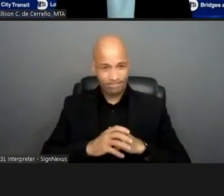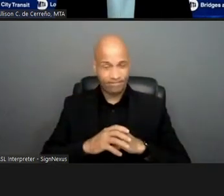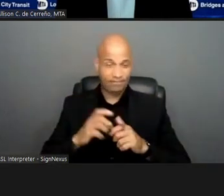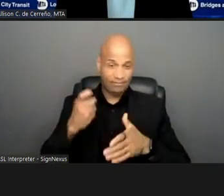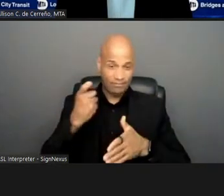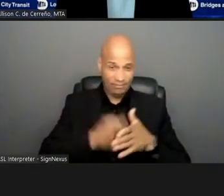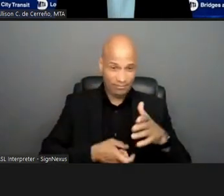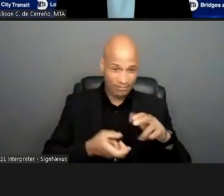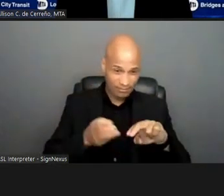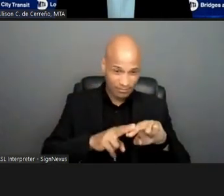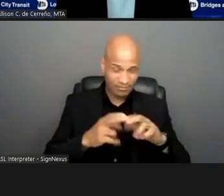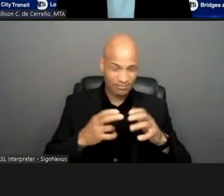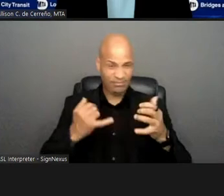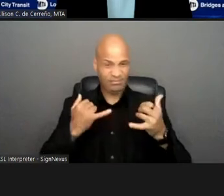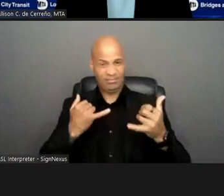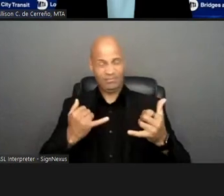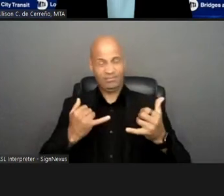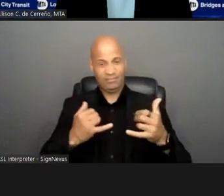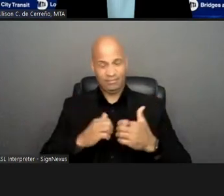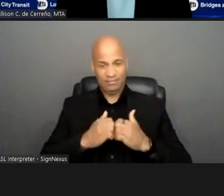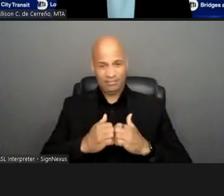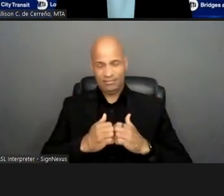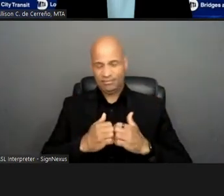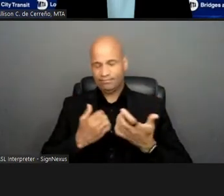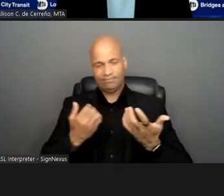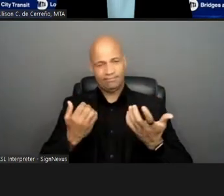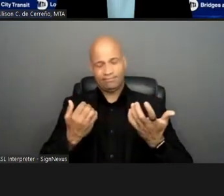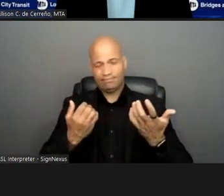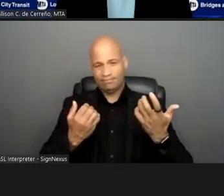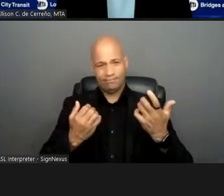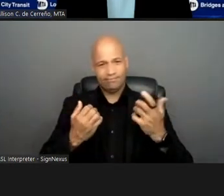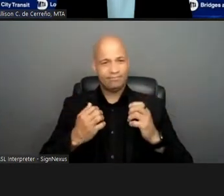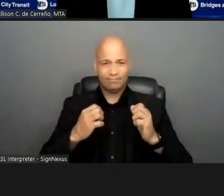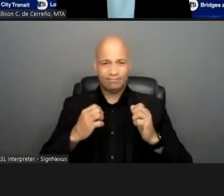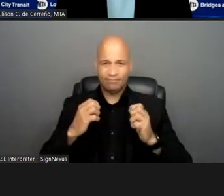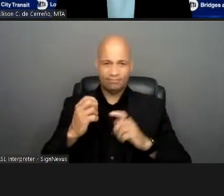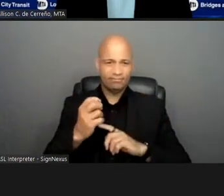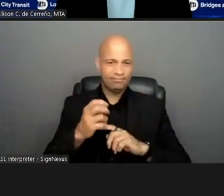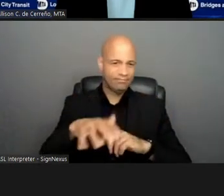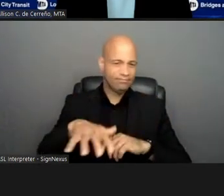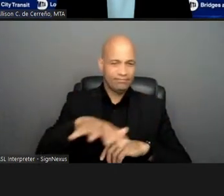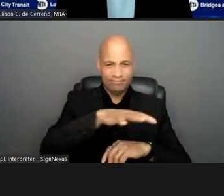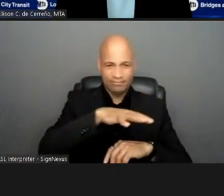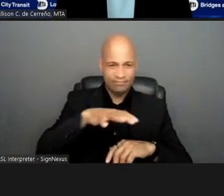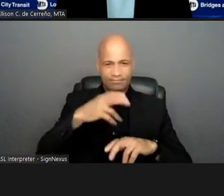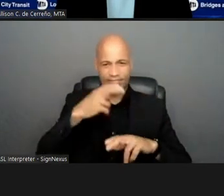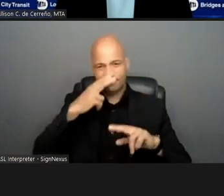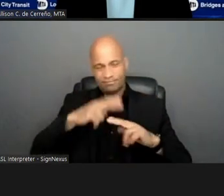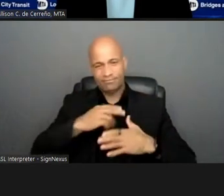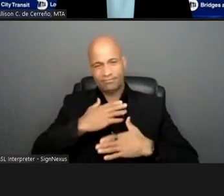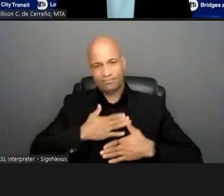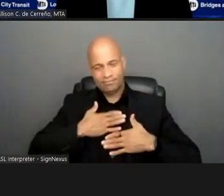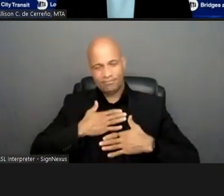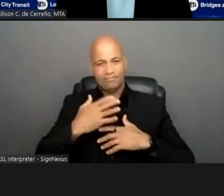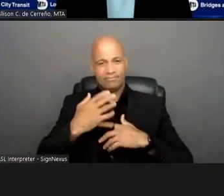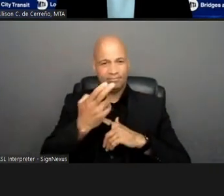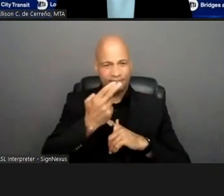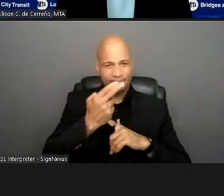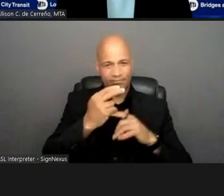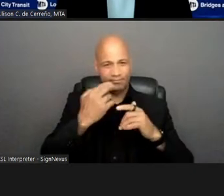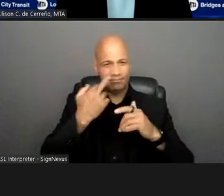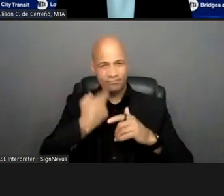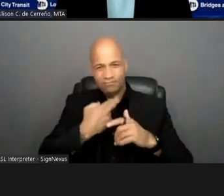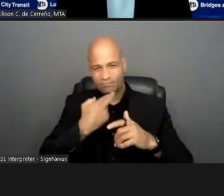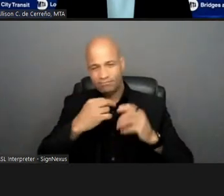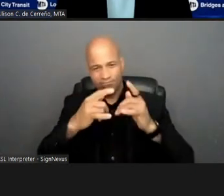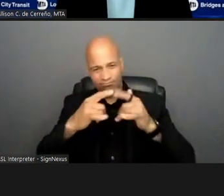at this time in this fashion would be crippling if not lethal to our great hospitality industry now I open by saying